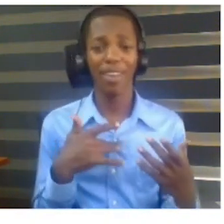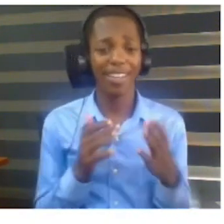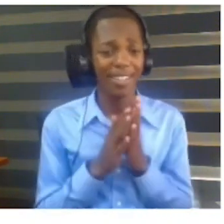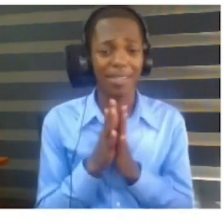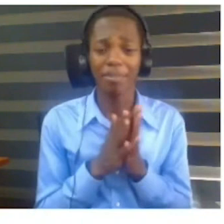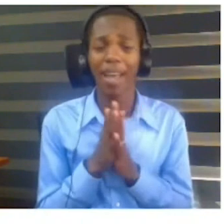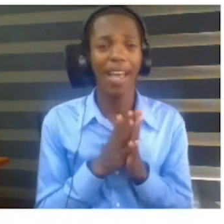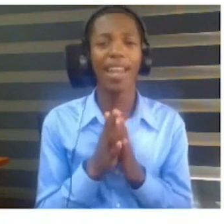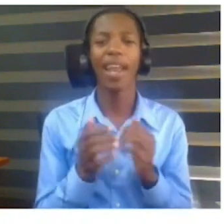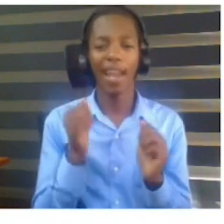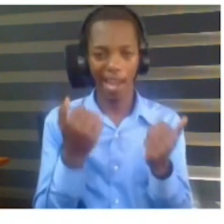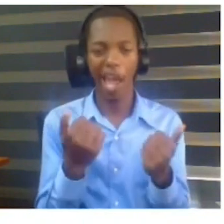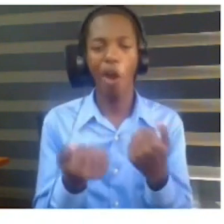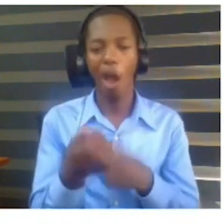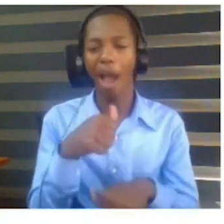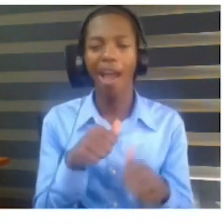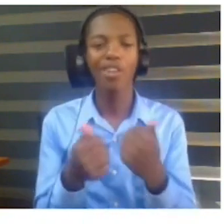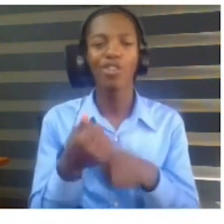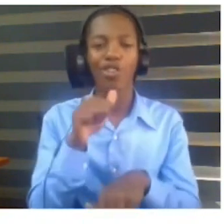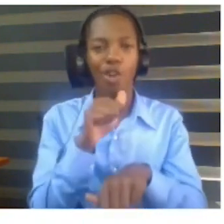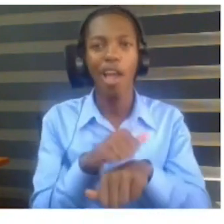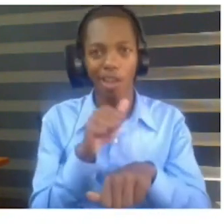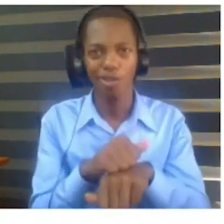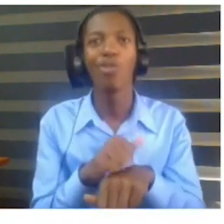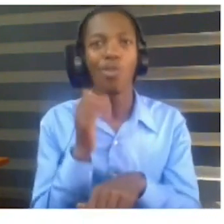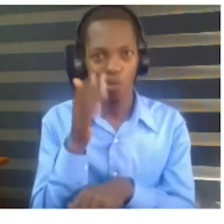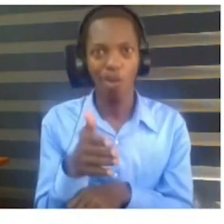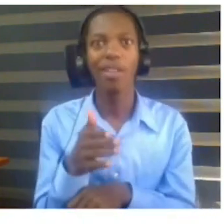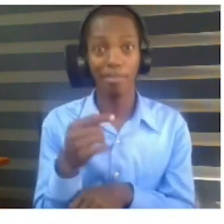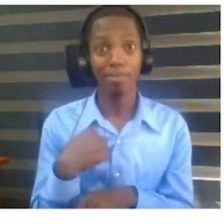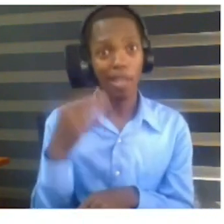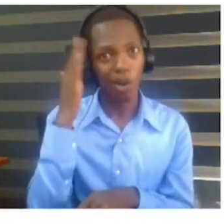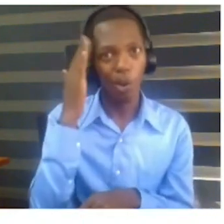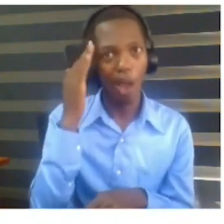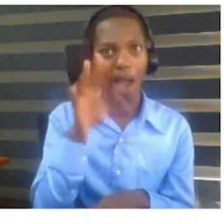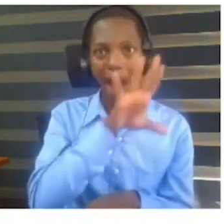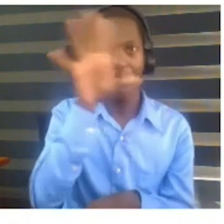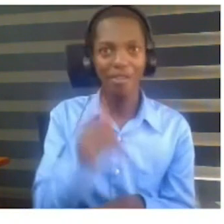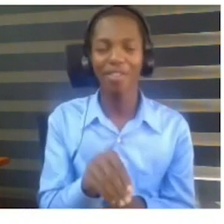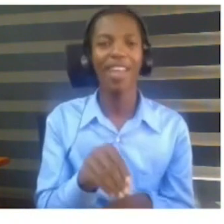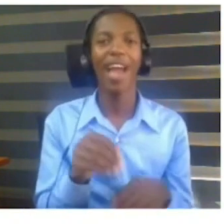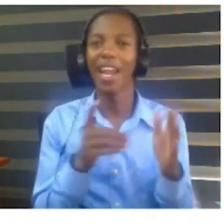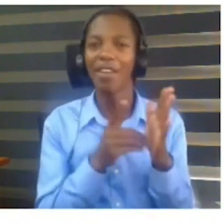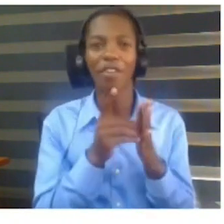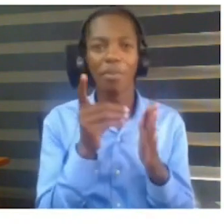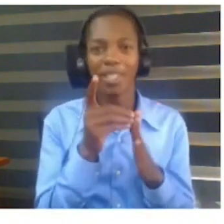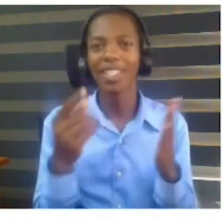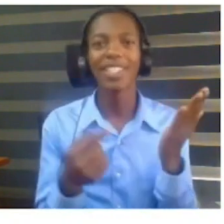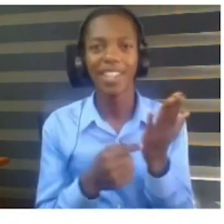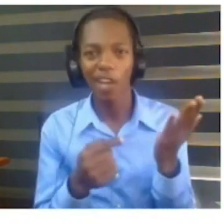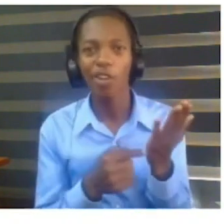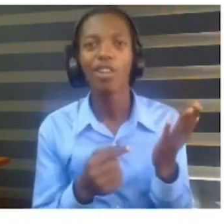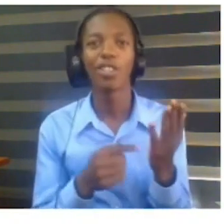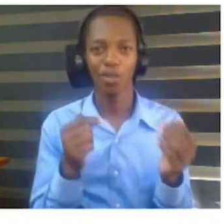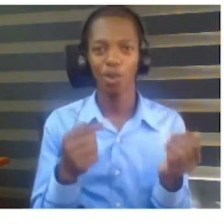think the amazing thing is that Africa is still developing in terms of technology, so there's an opportunity to bring in the issue of digital accessibility